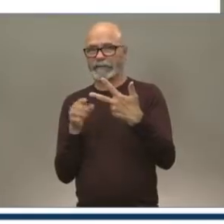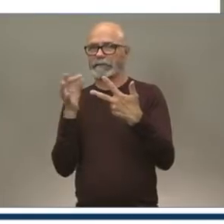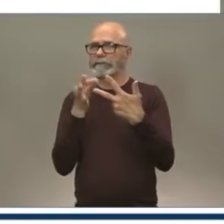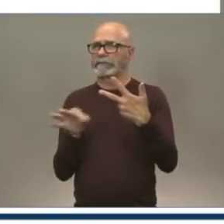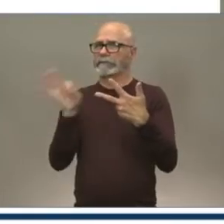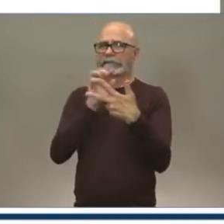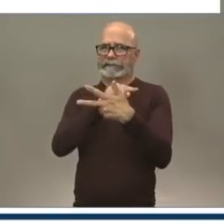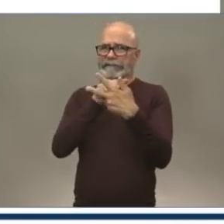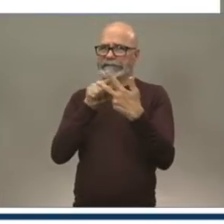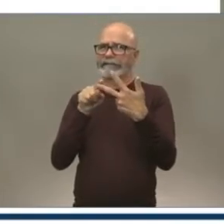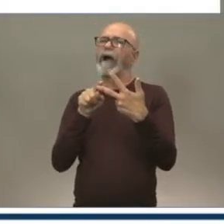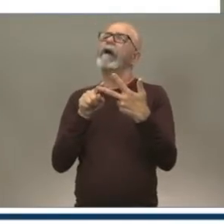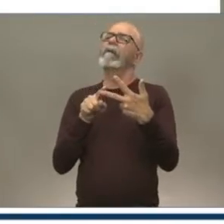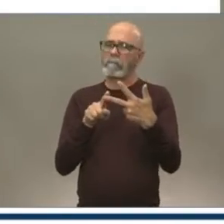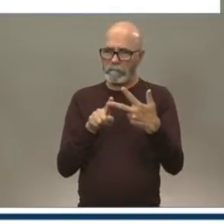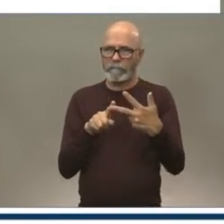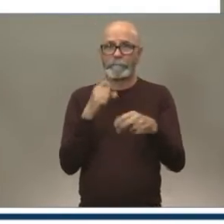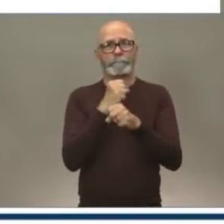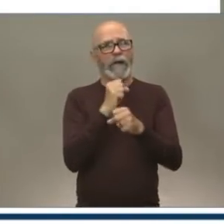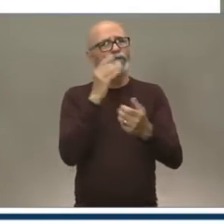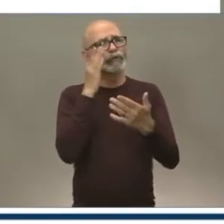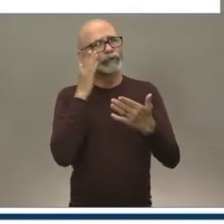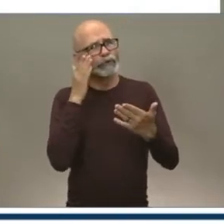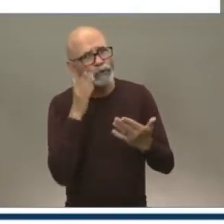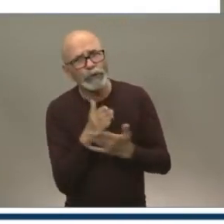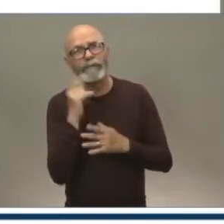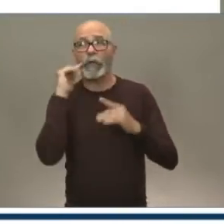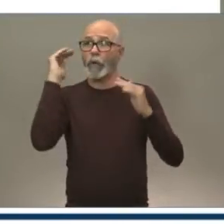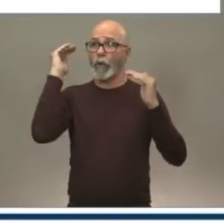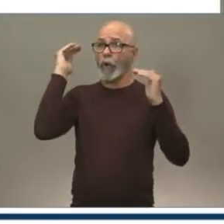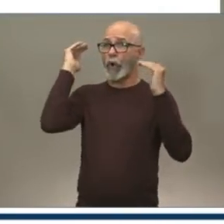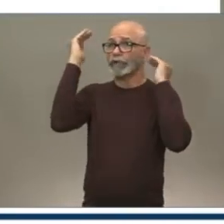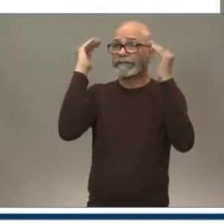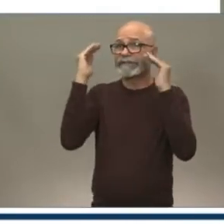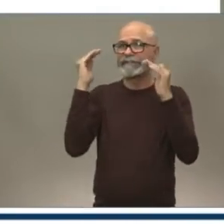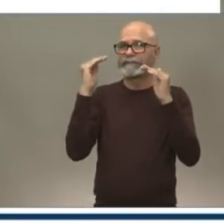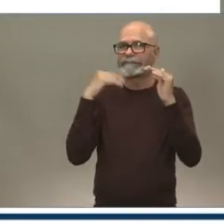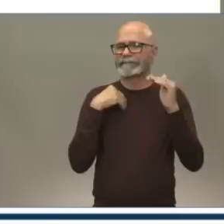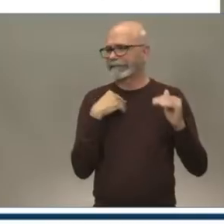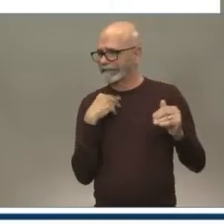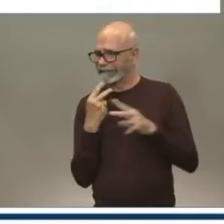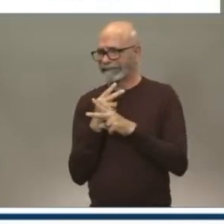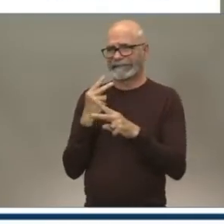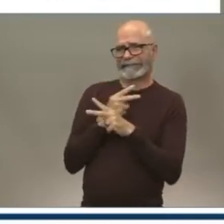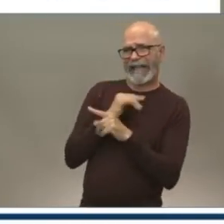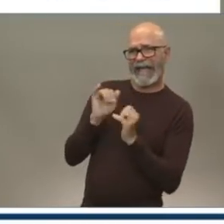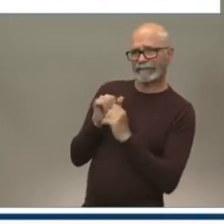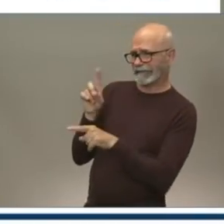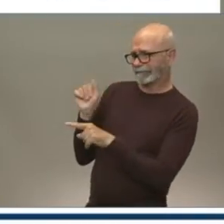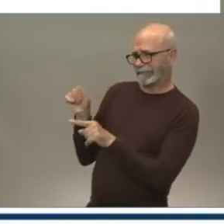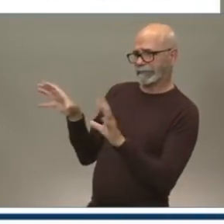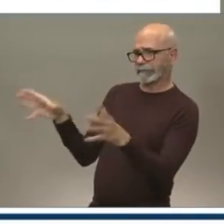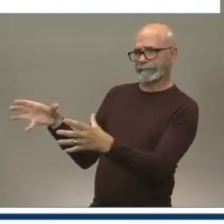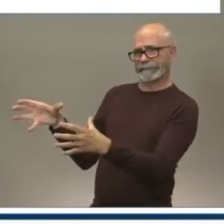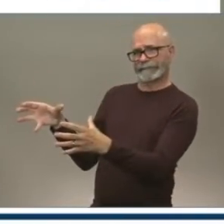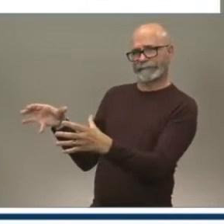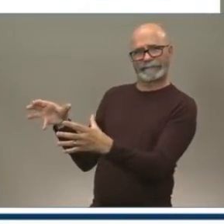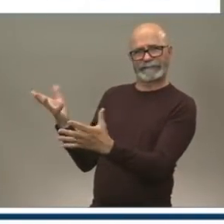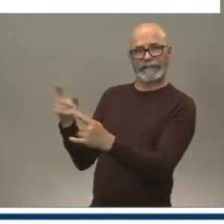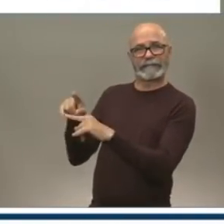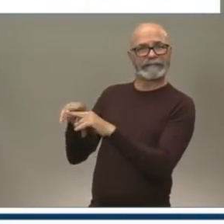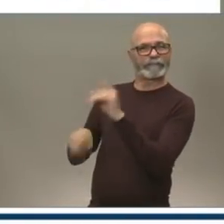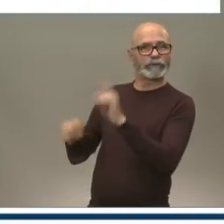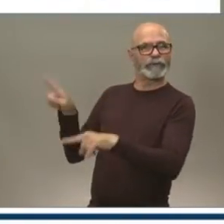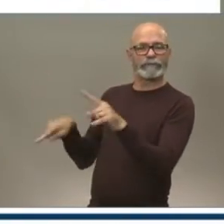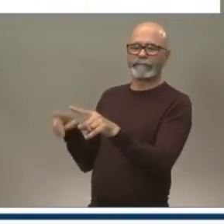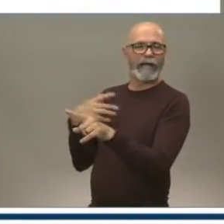accessibility for adults who have a range of disabilities, we're going to work with either the work programs